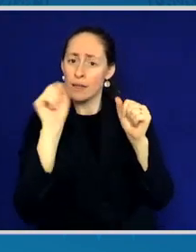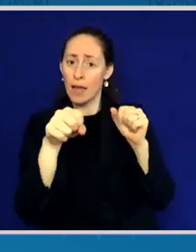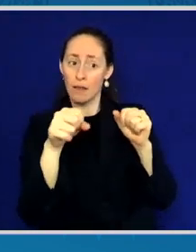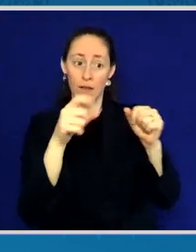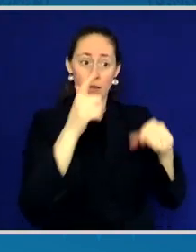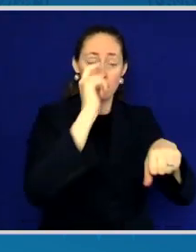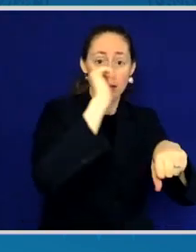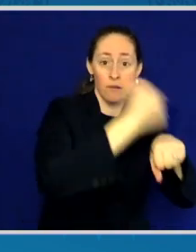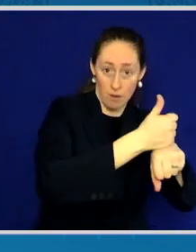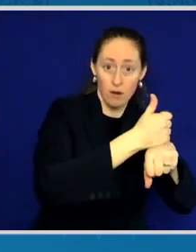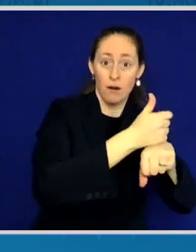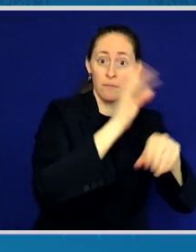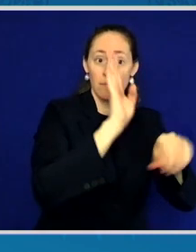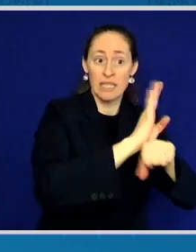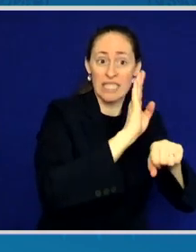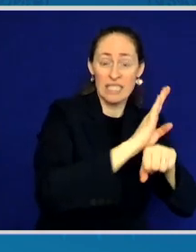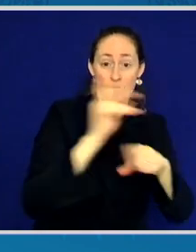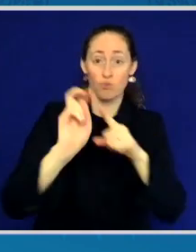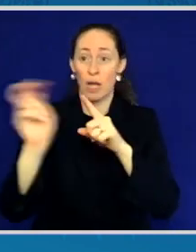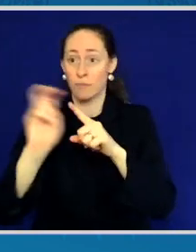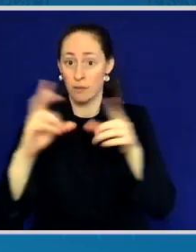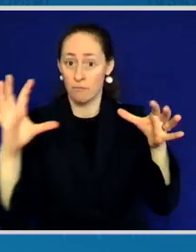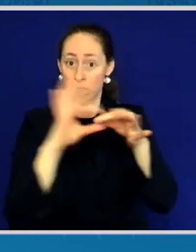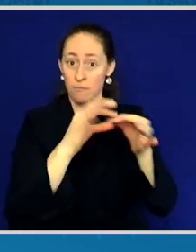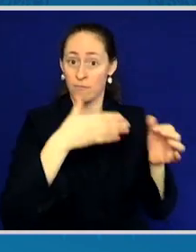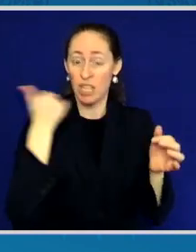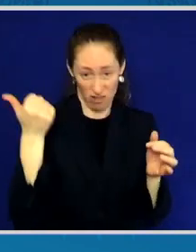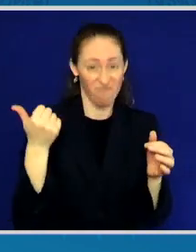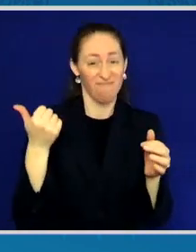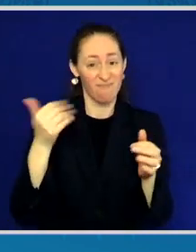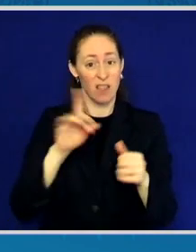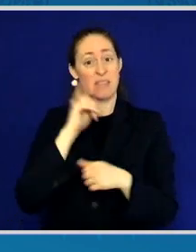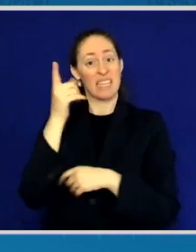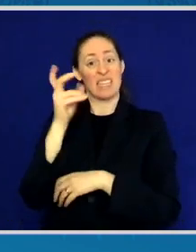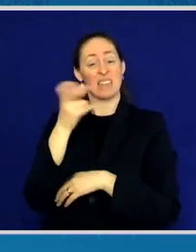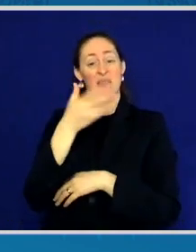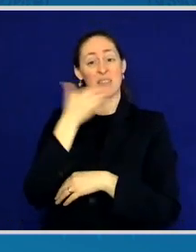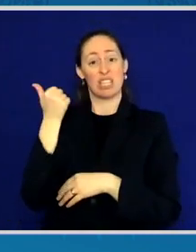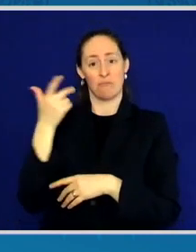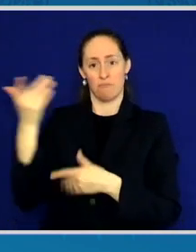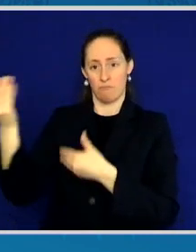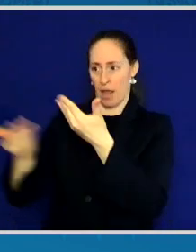small businesses nationally employ half of America's workers? Yes.